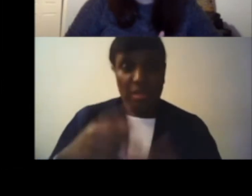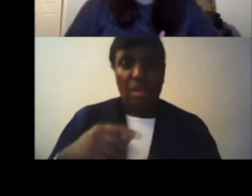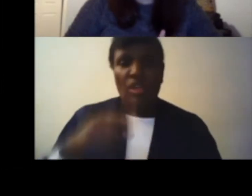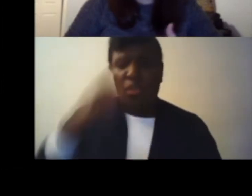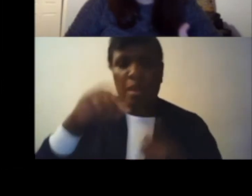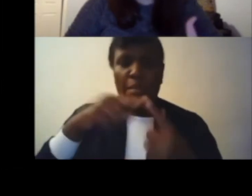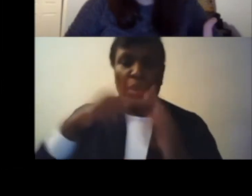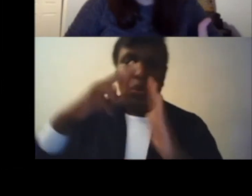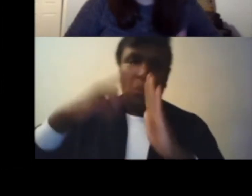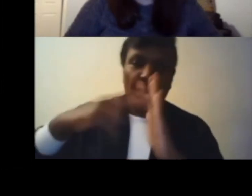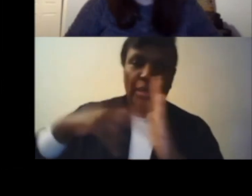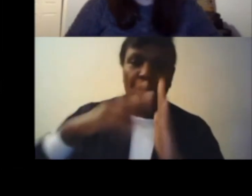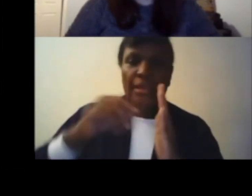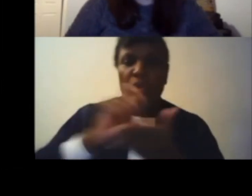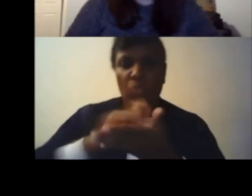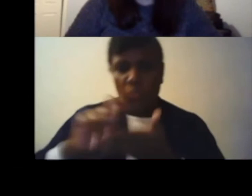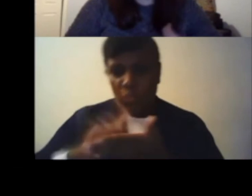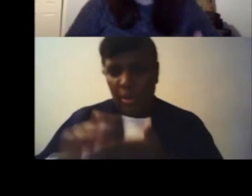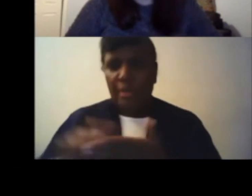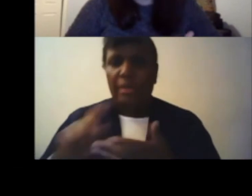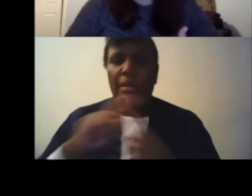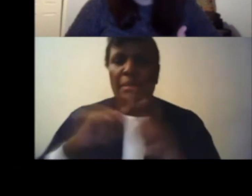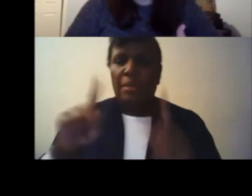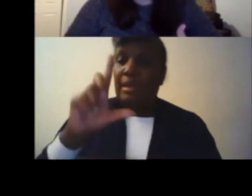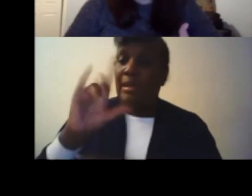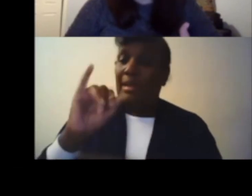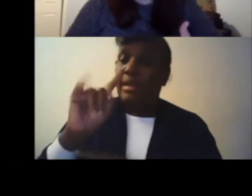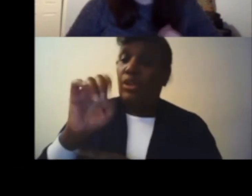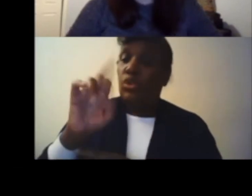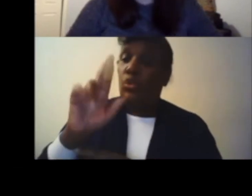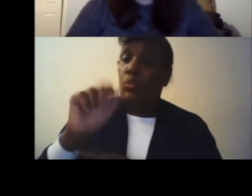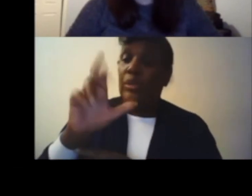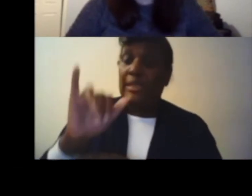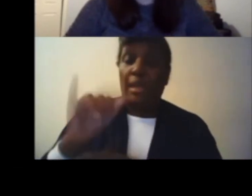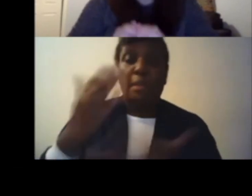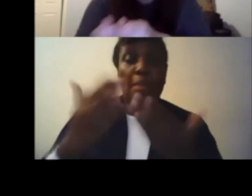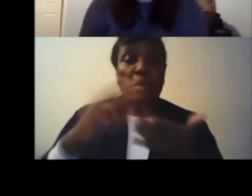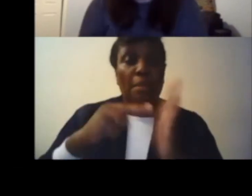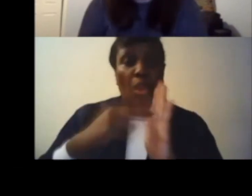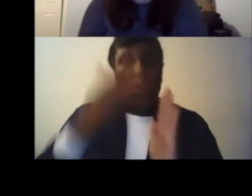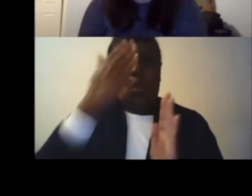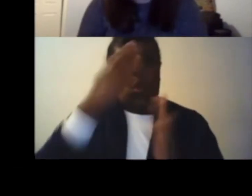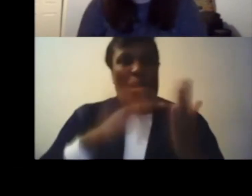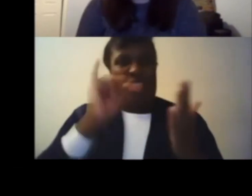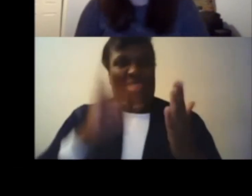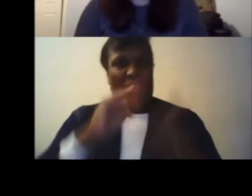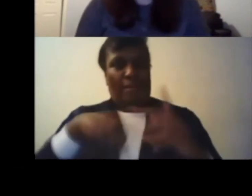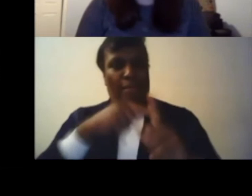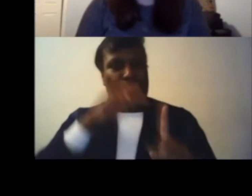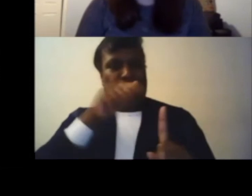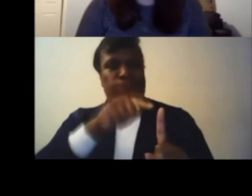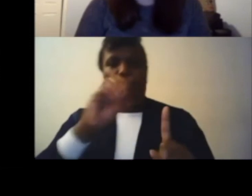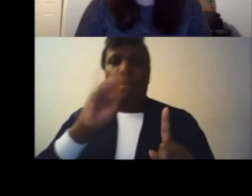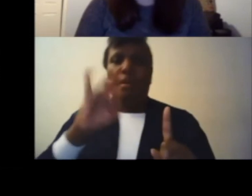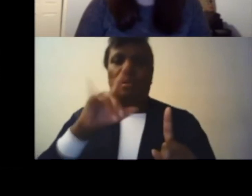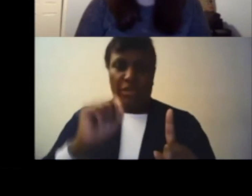for some kids can be knowing what an object is, or being able to hand you a diaper when they need to be changed. And of